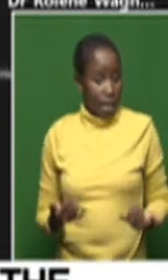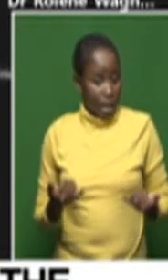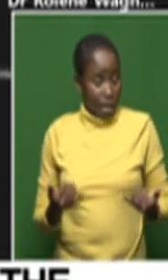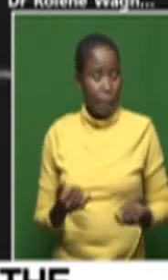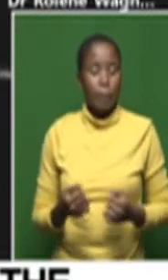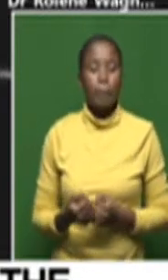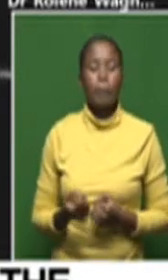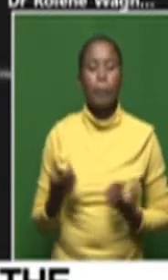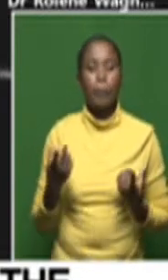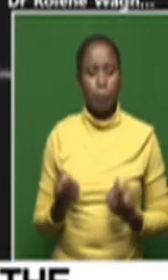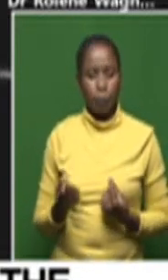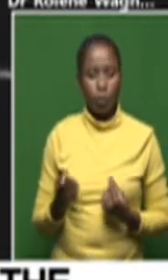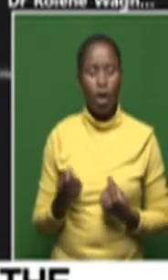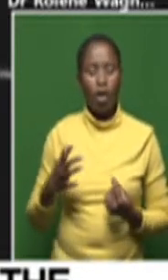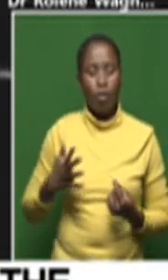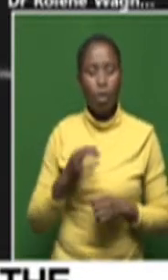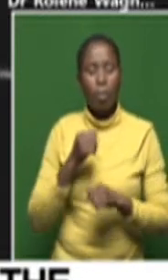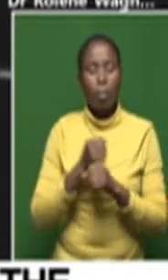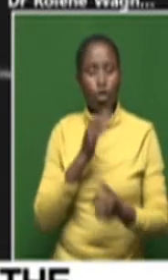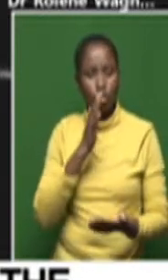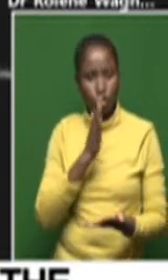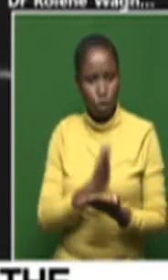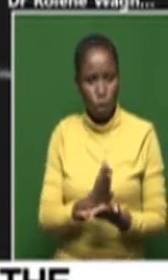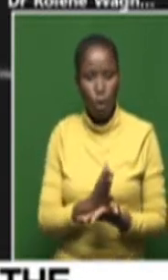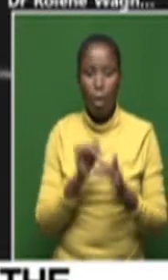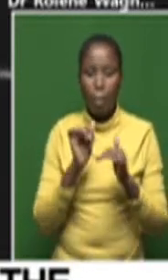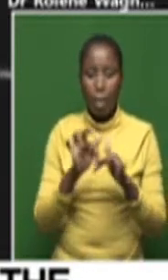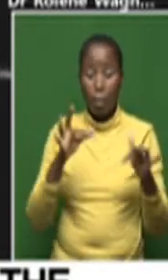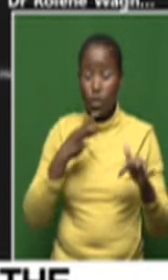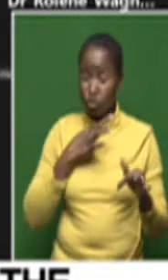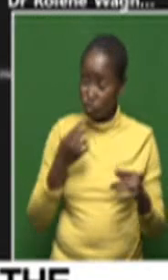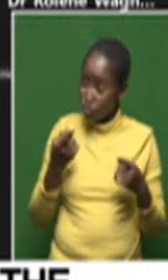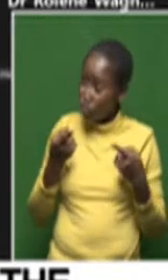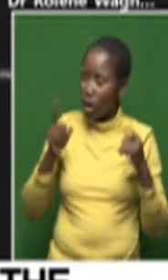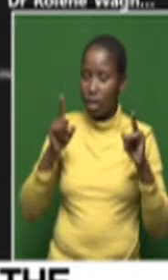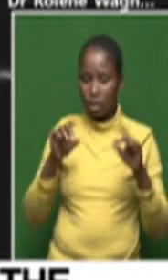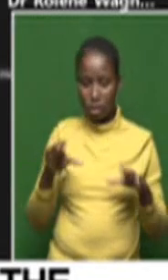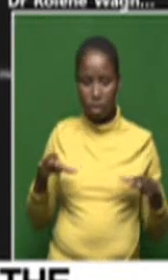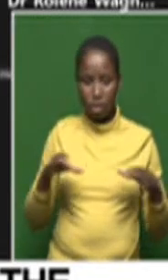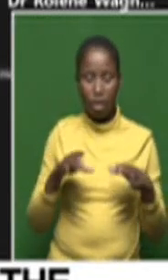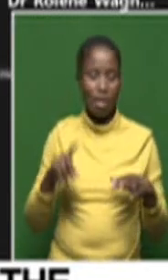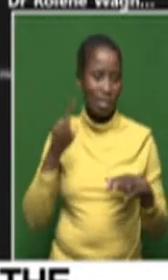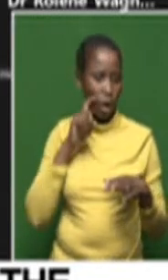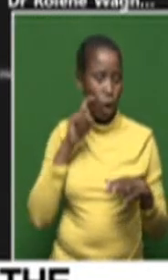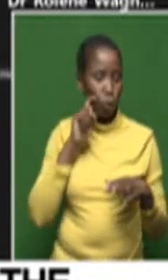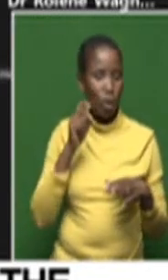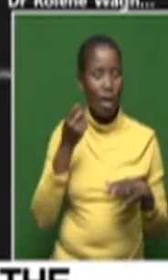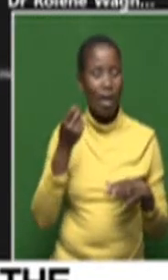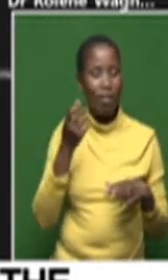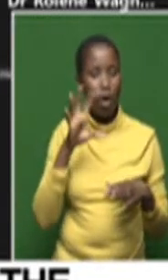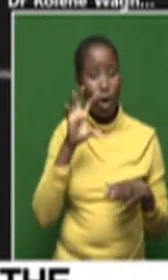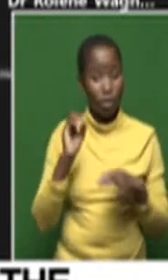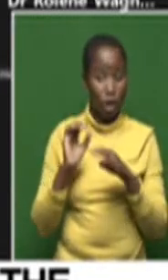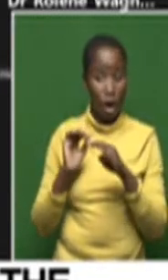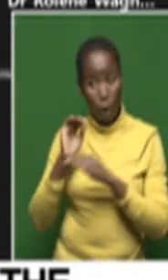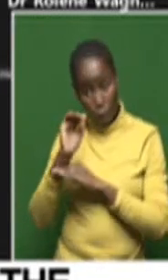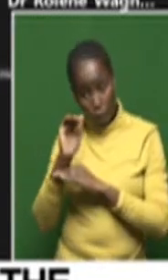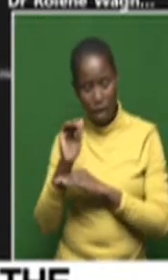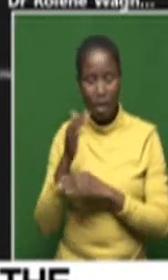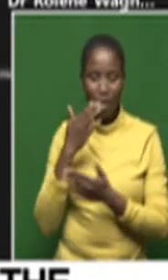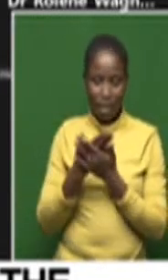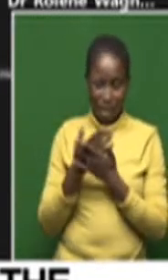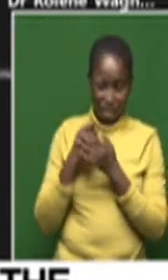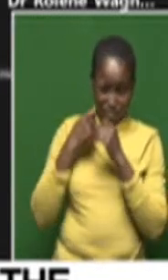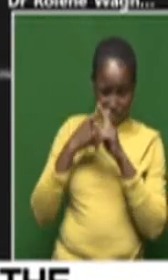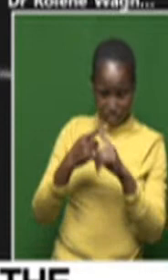need to make sure we target our at-risk groups, so these are our over 50s now, to close the gap on the 50 pluses and to